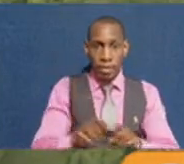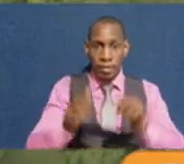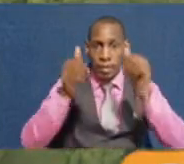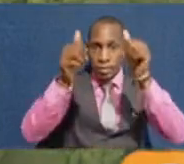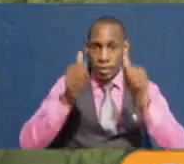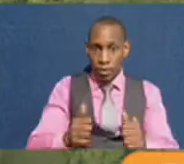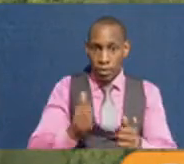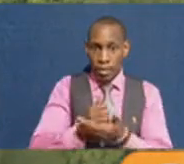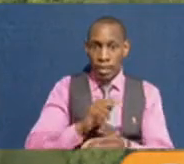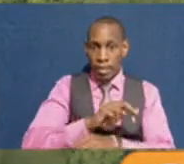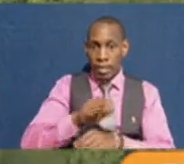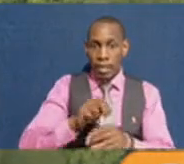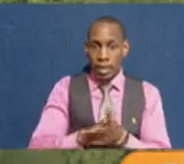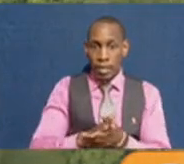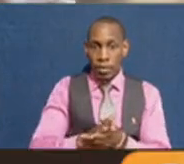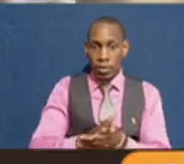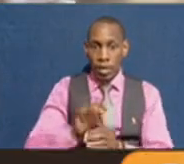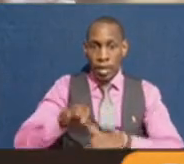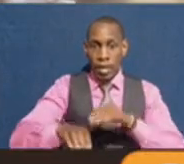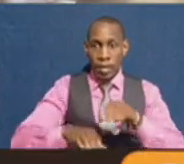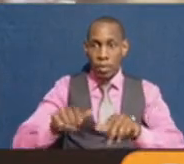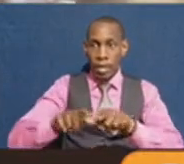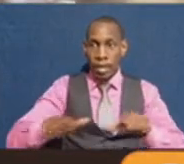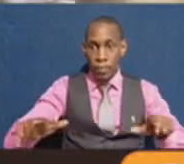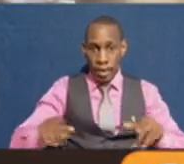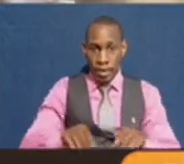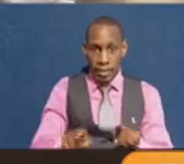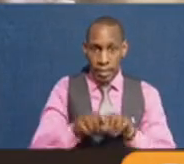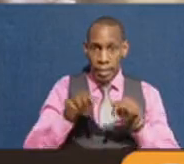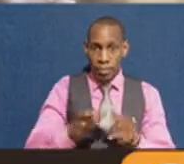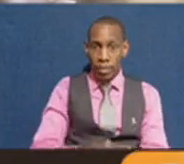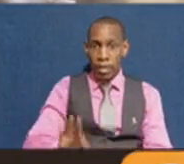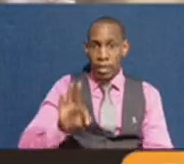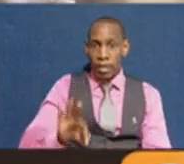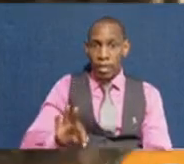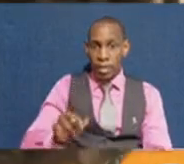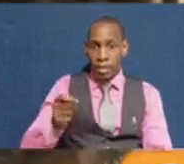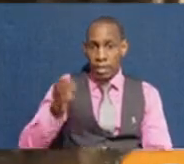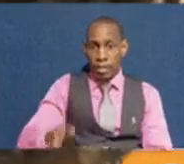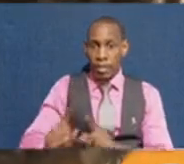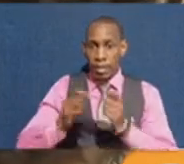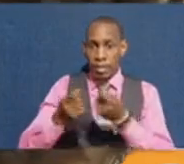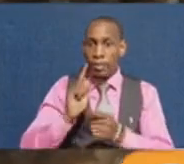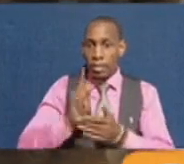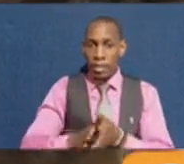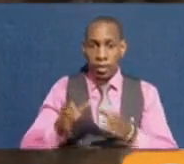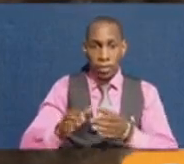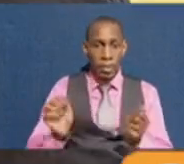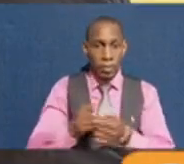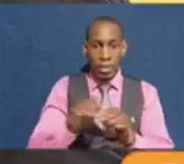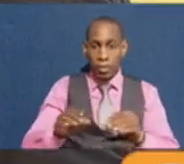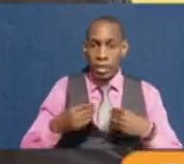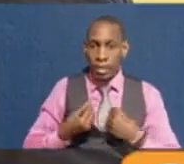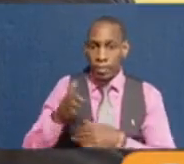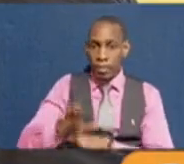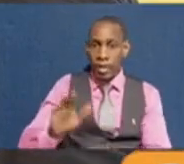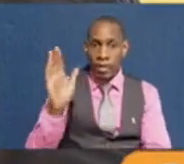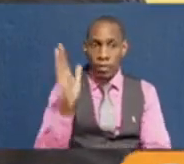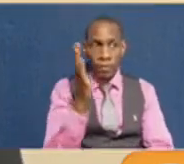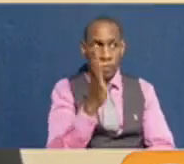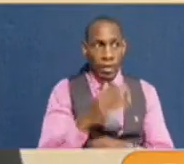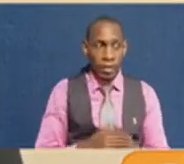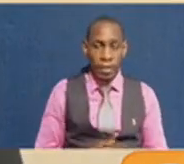it as a national game reserve. Today, a three-judge bench said the community will not be allowed back into the